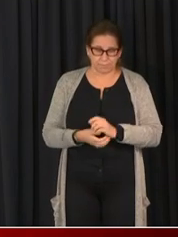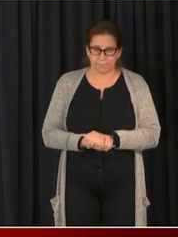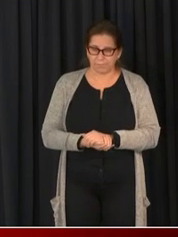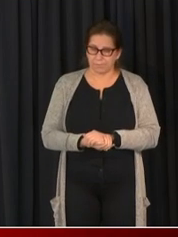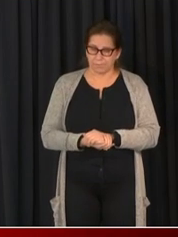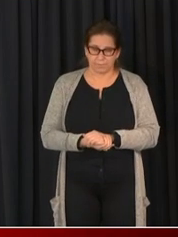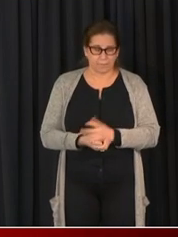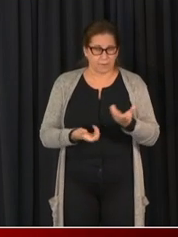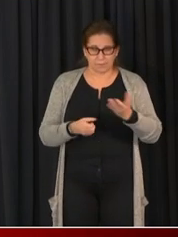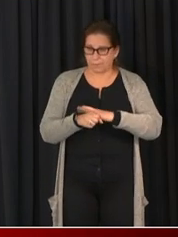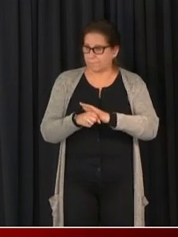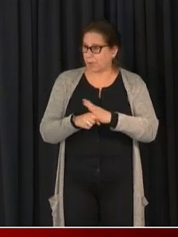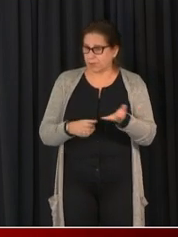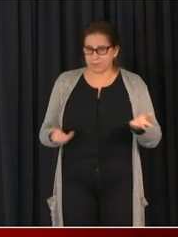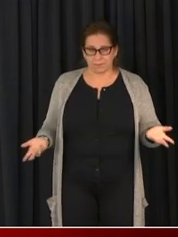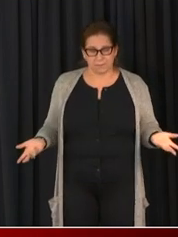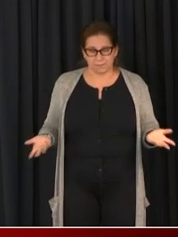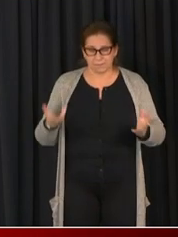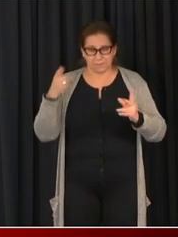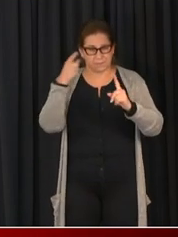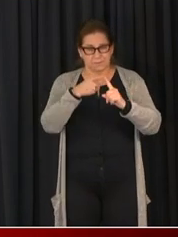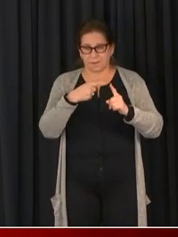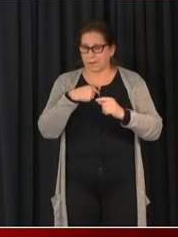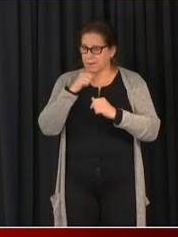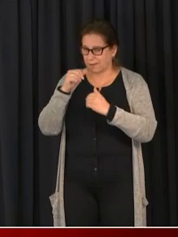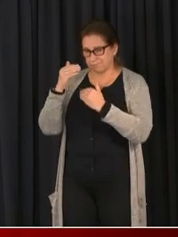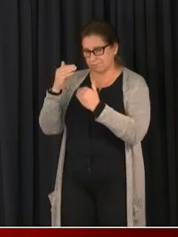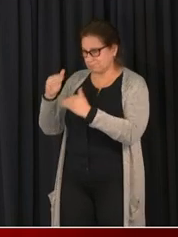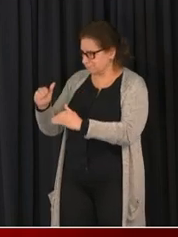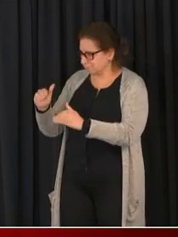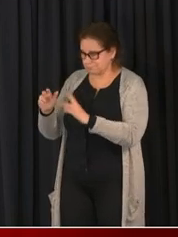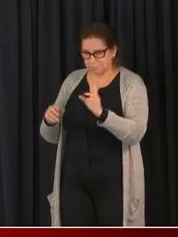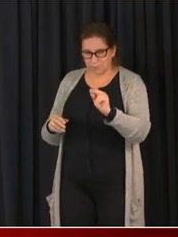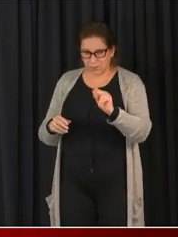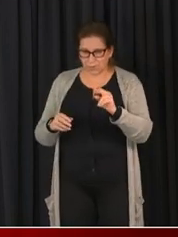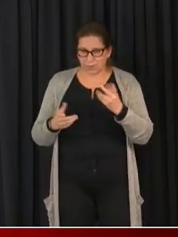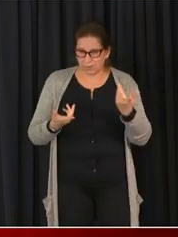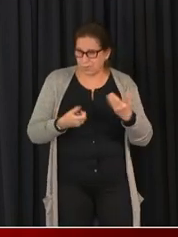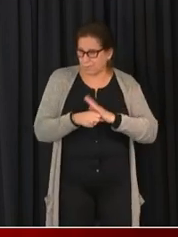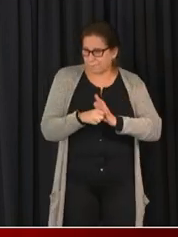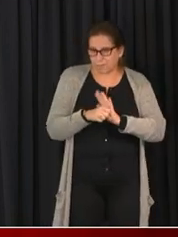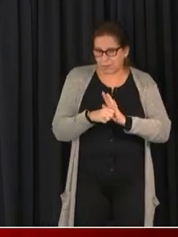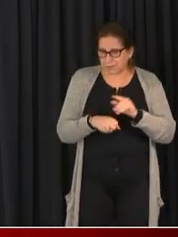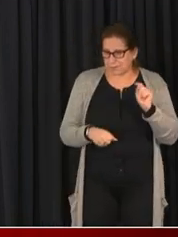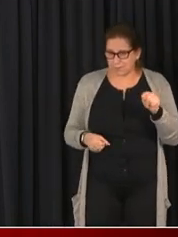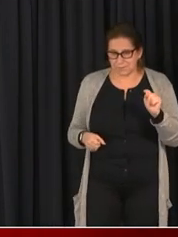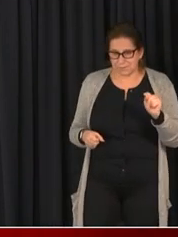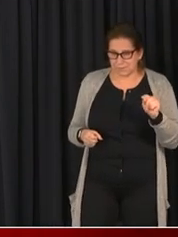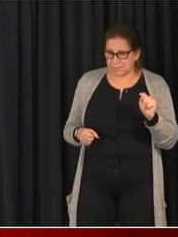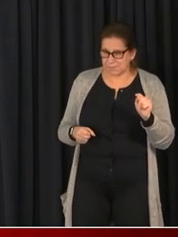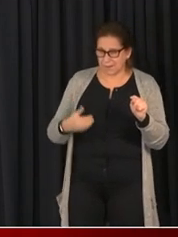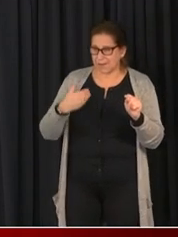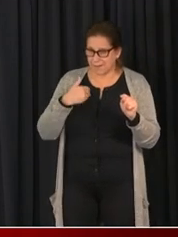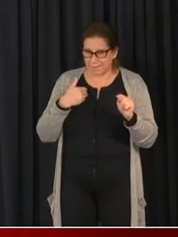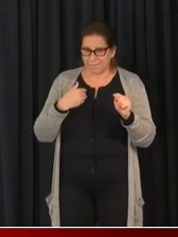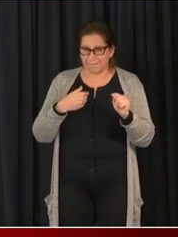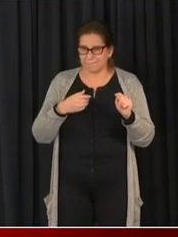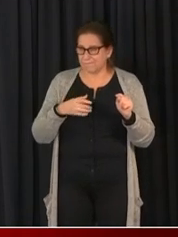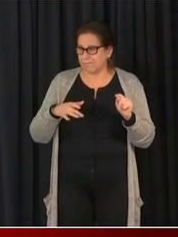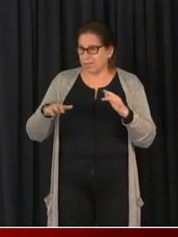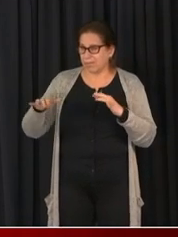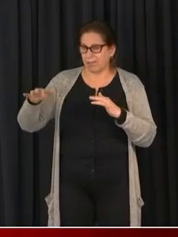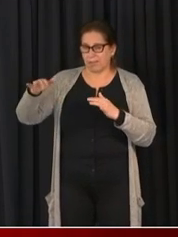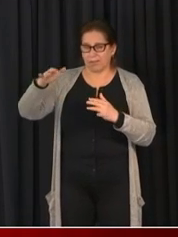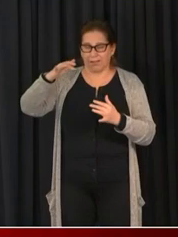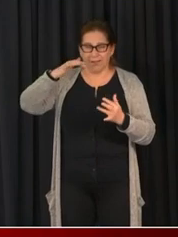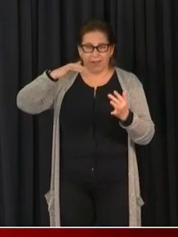is COVID-19. It's not restrictions. It's the fact that we still have a virus that's circulating, not